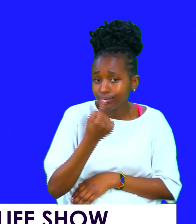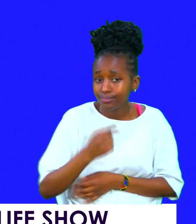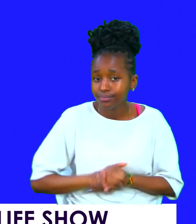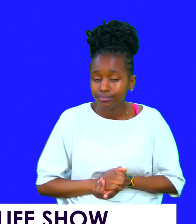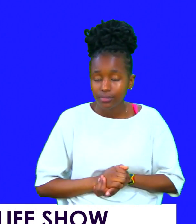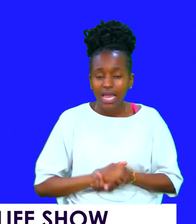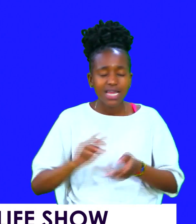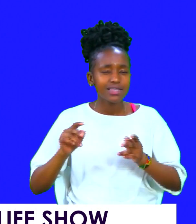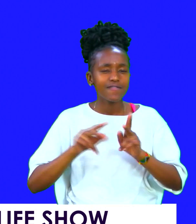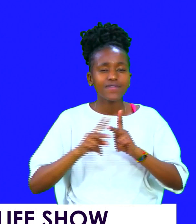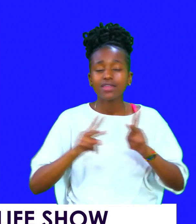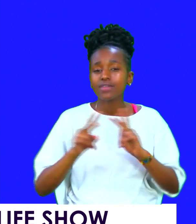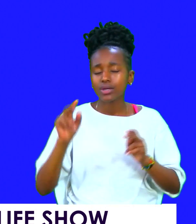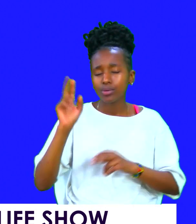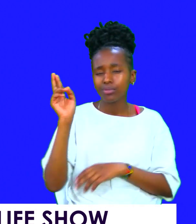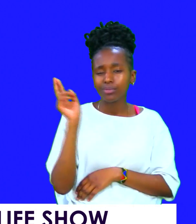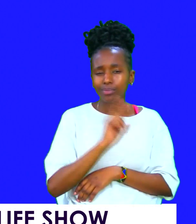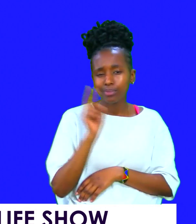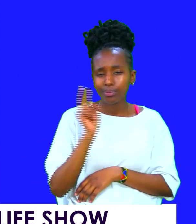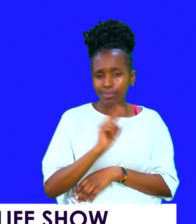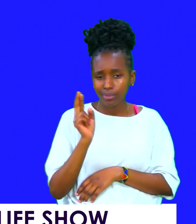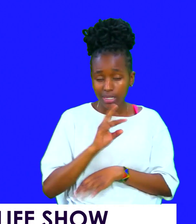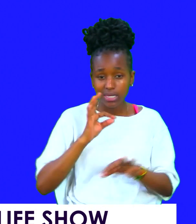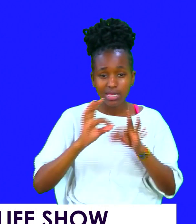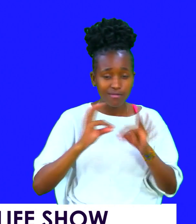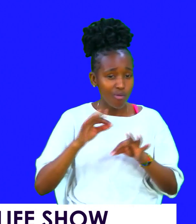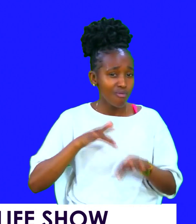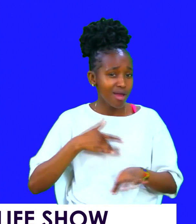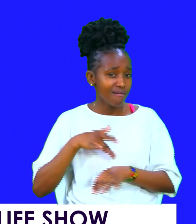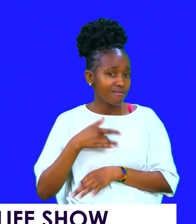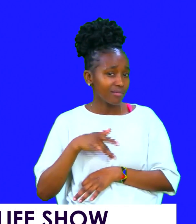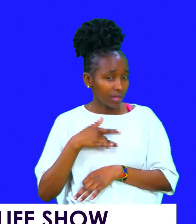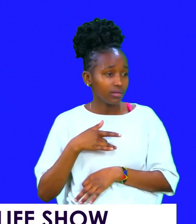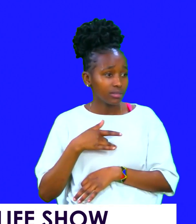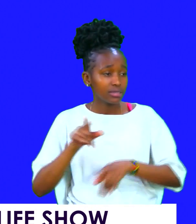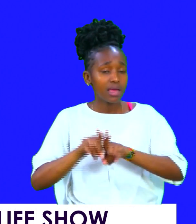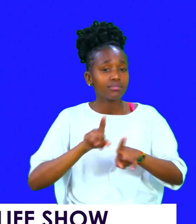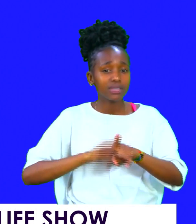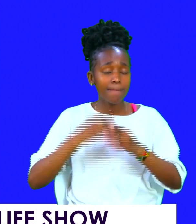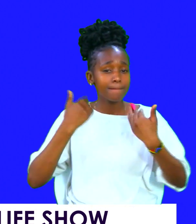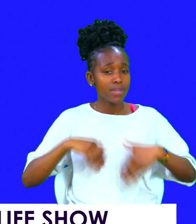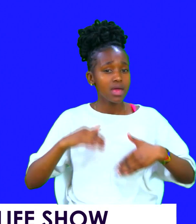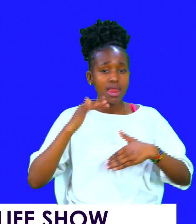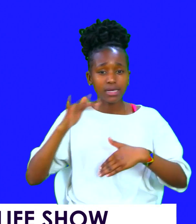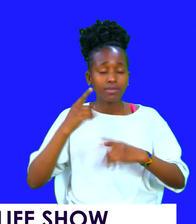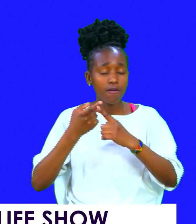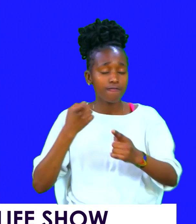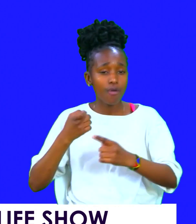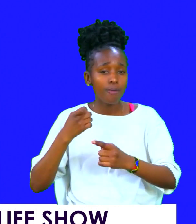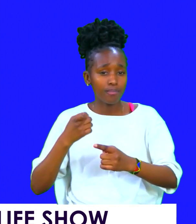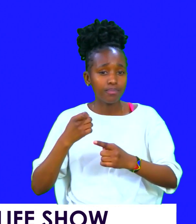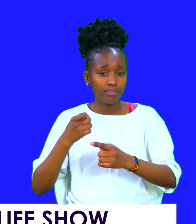It is frustrating when we cannot tap on you. And I'm speaking from this perspective of the